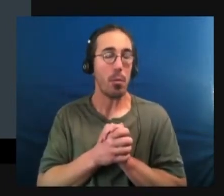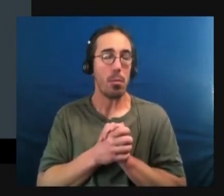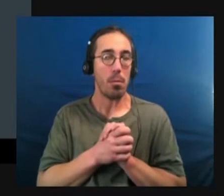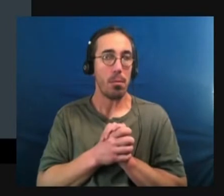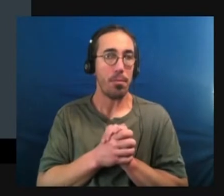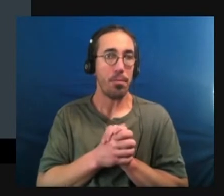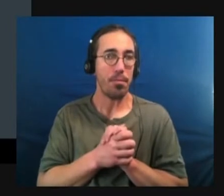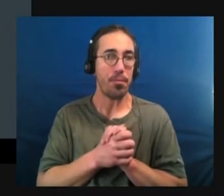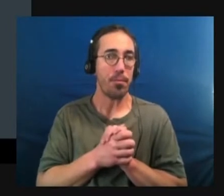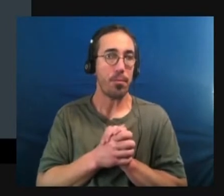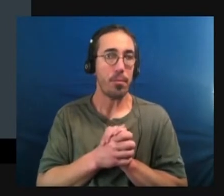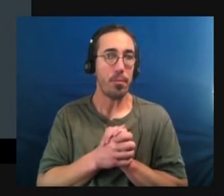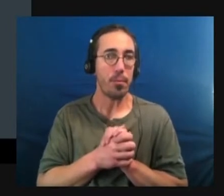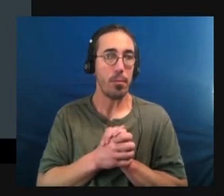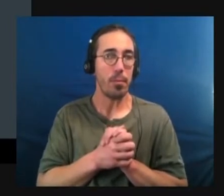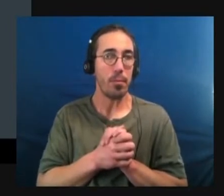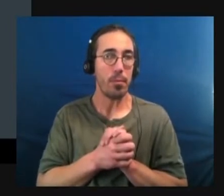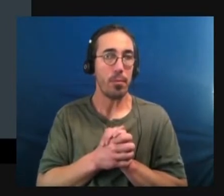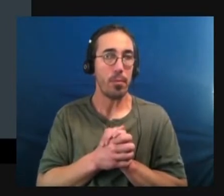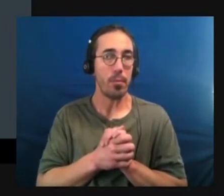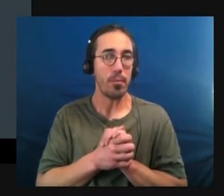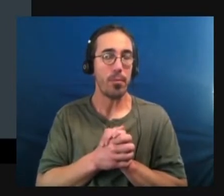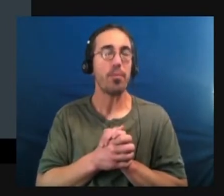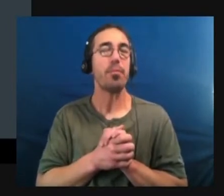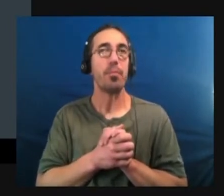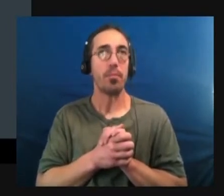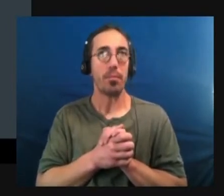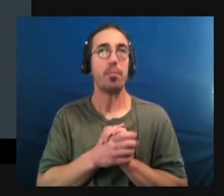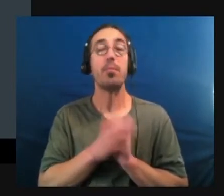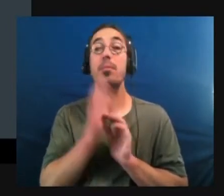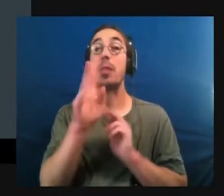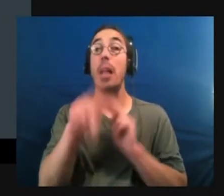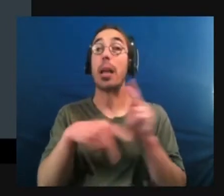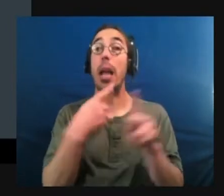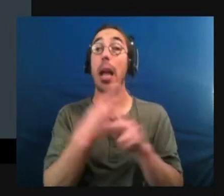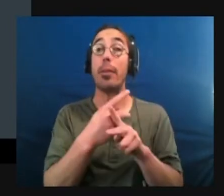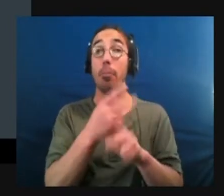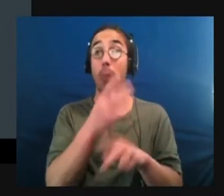Those mothers are reflected in the literature. And the other type of parent,